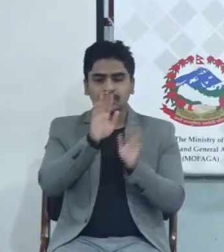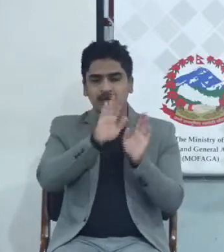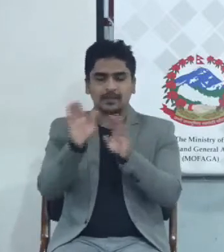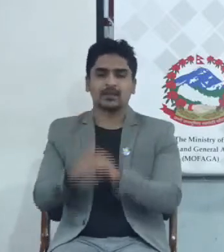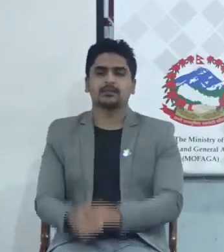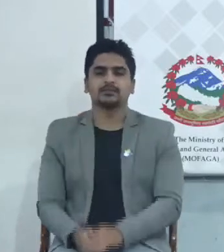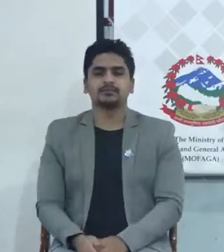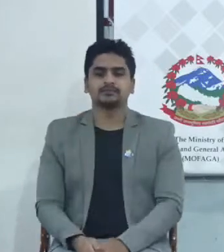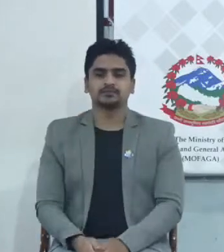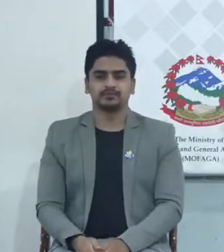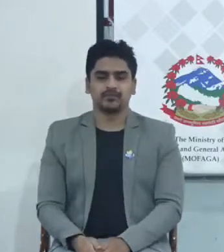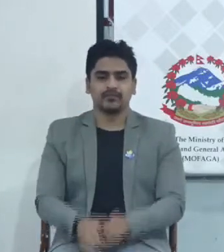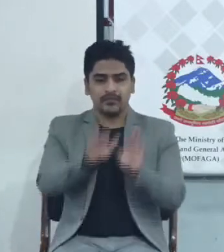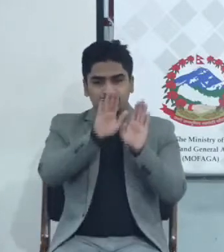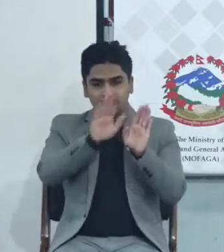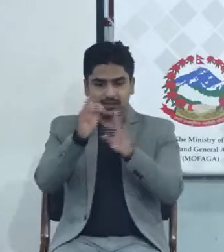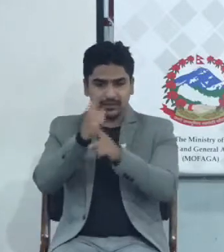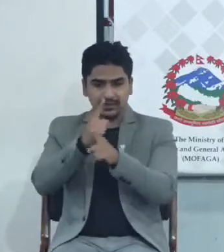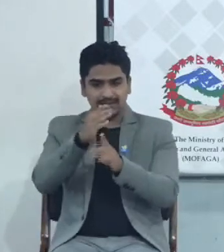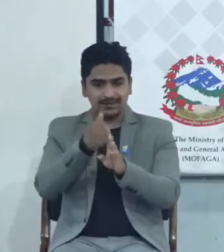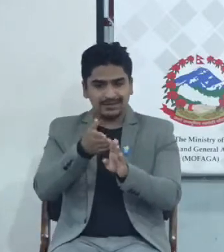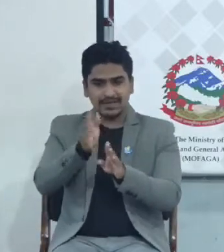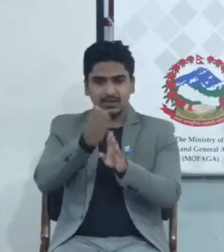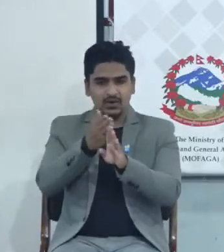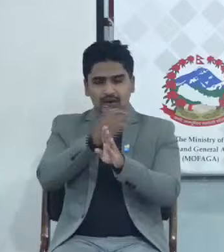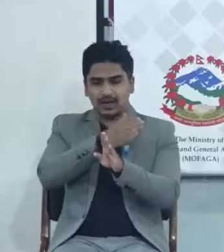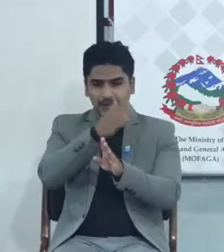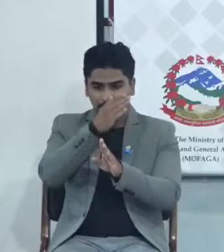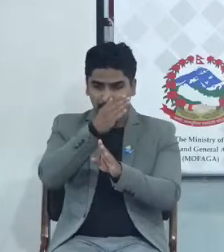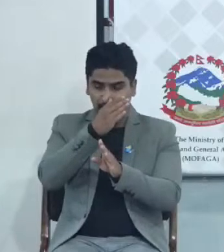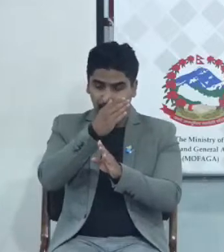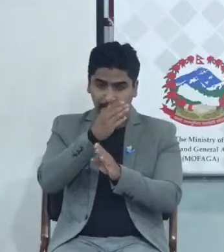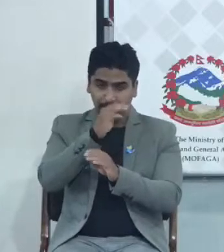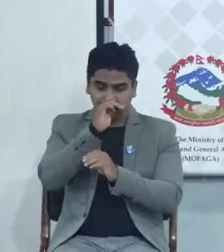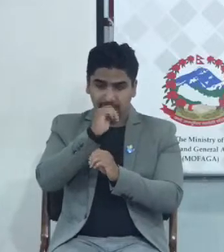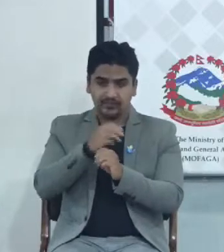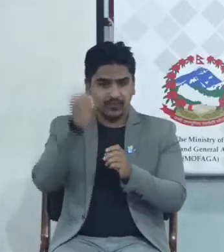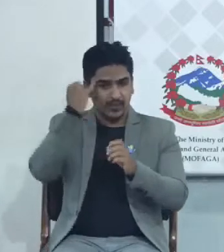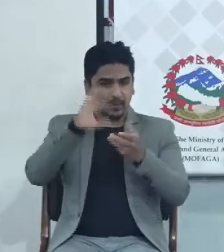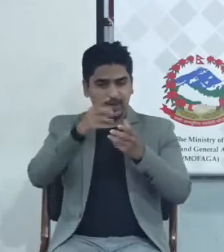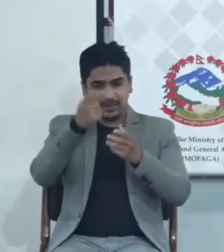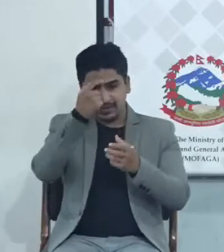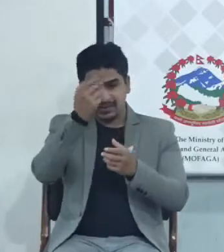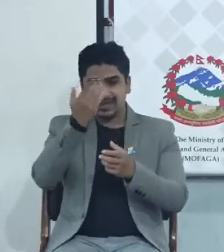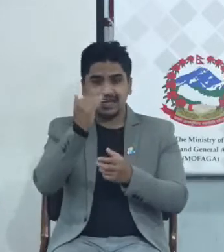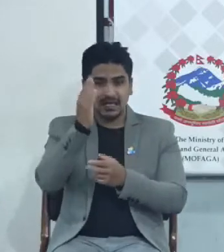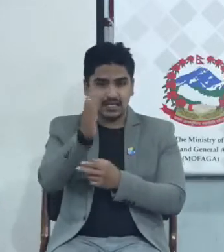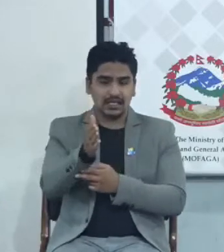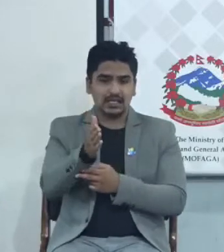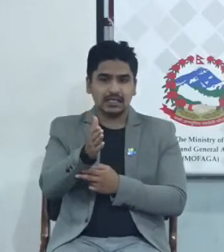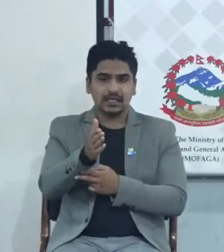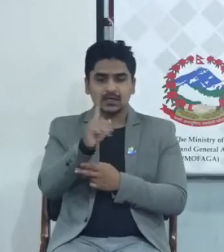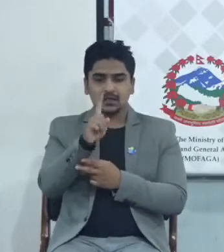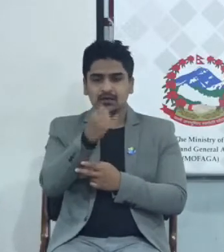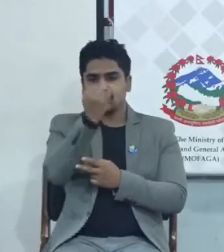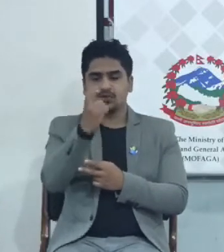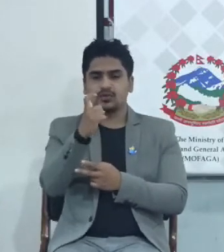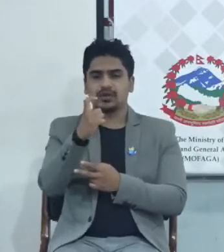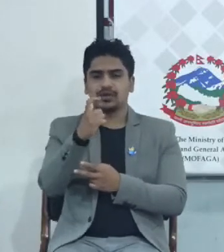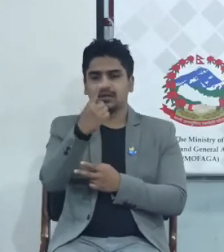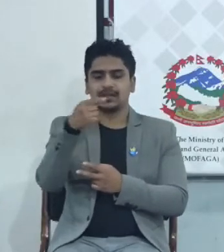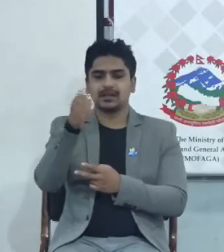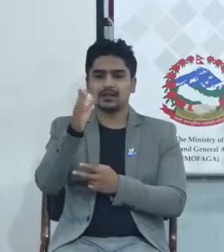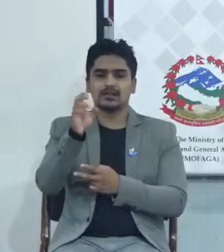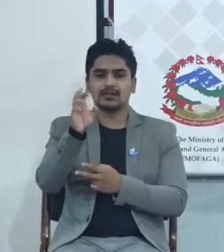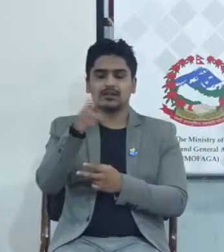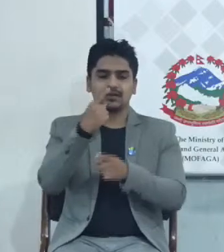due to the technical problem, we were not able to take the question, and now he is from the Zoom,